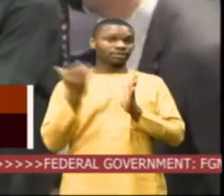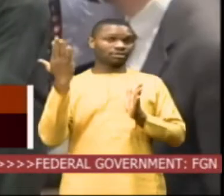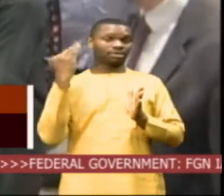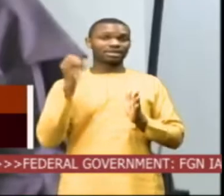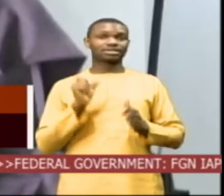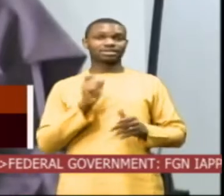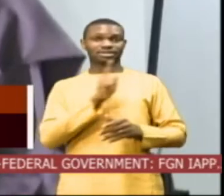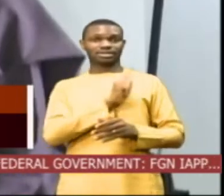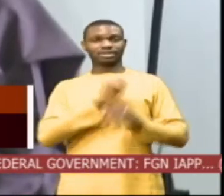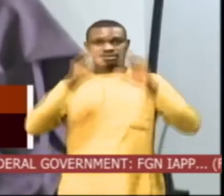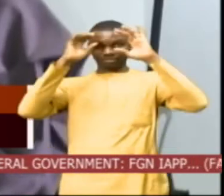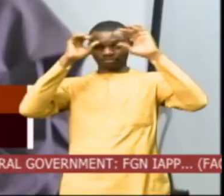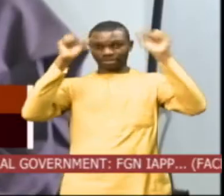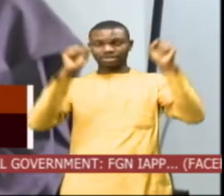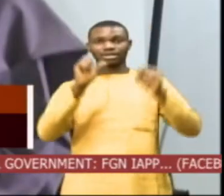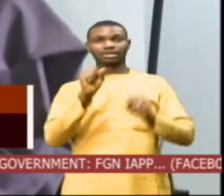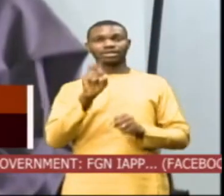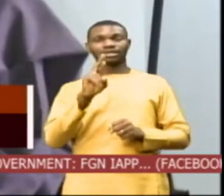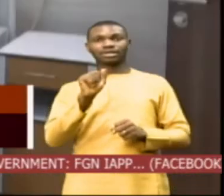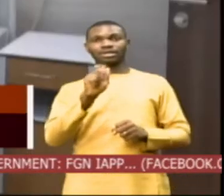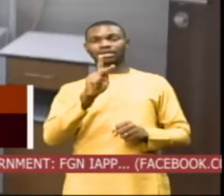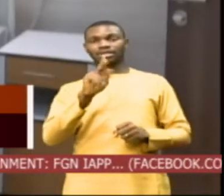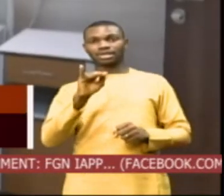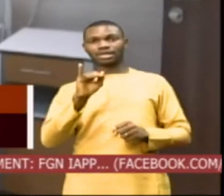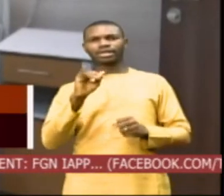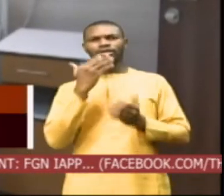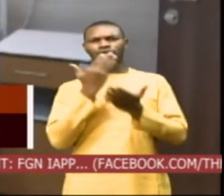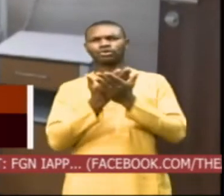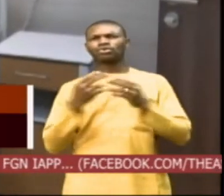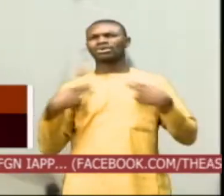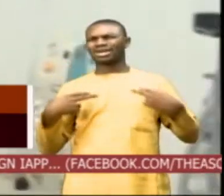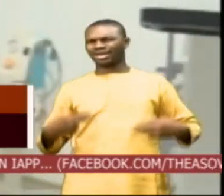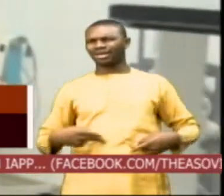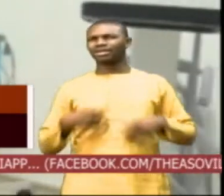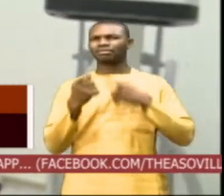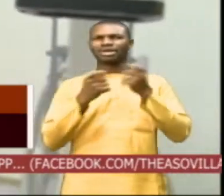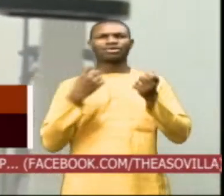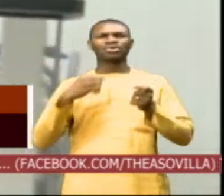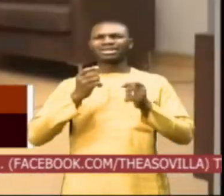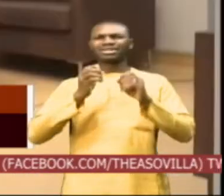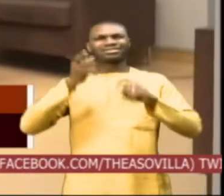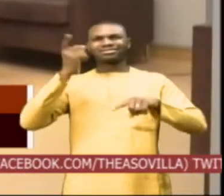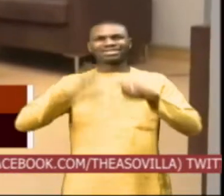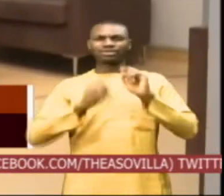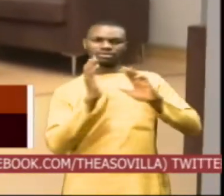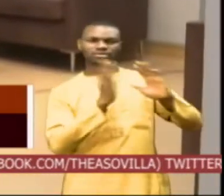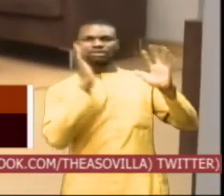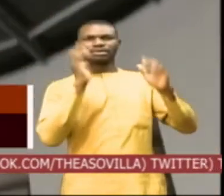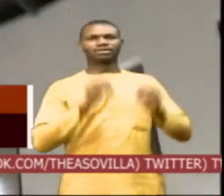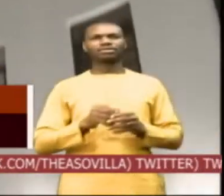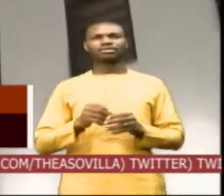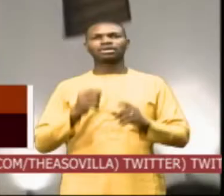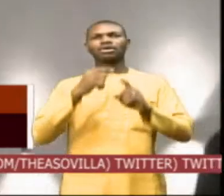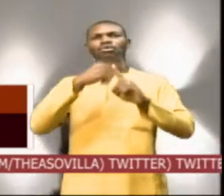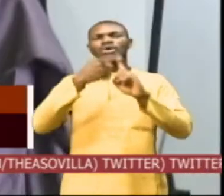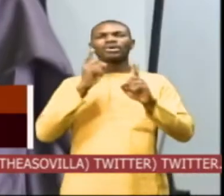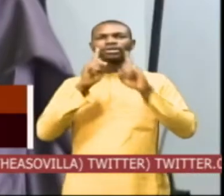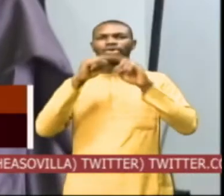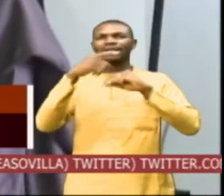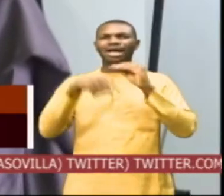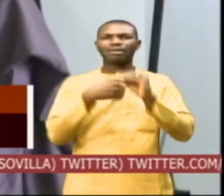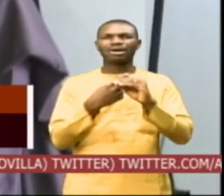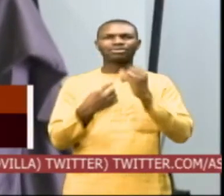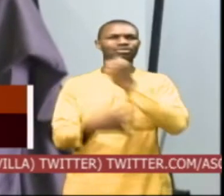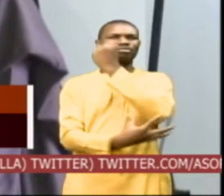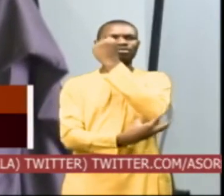mortality, maternal mortality, it has to do with healthcare. So let me commend your vision in putting through this kind of project.